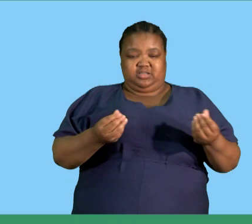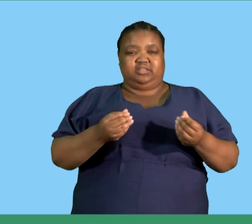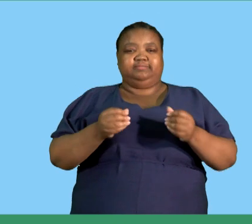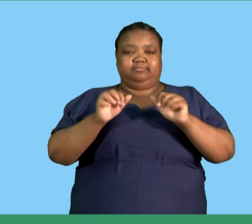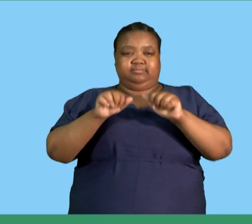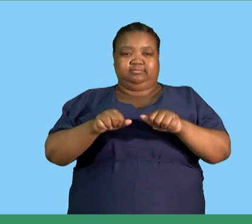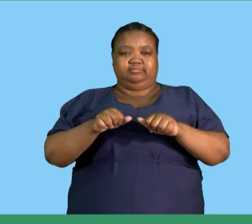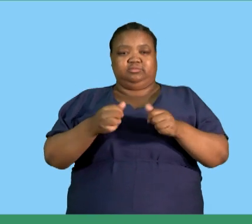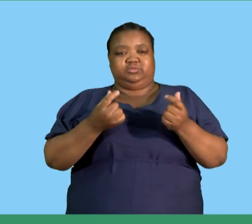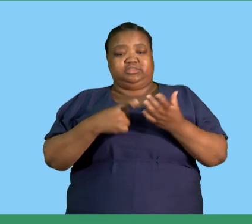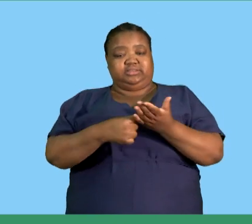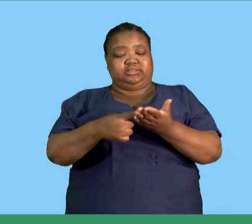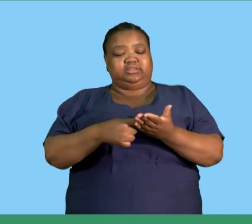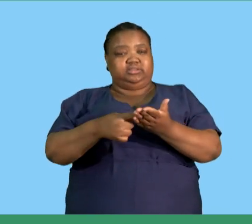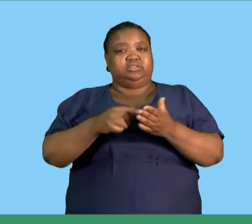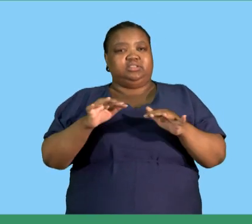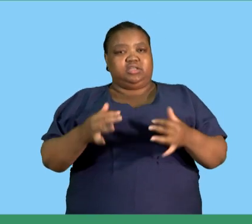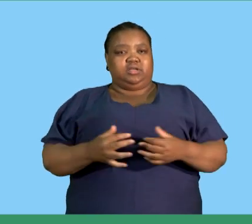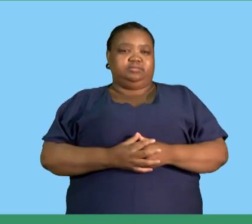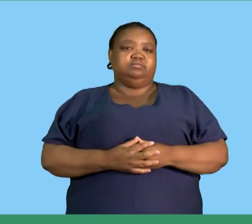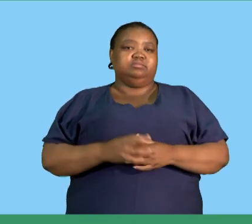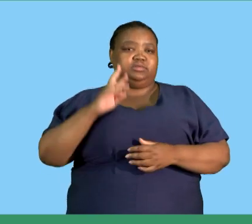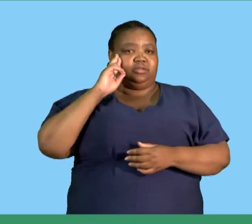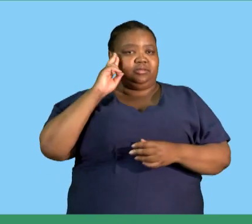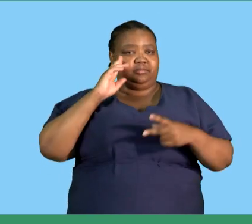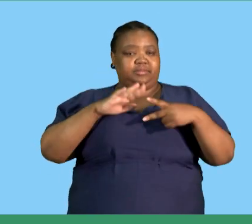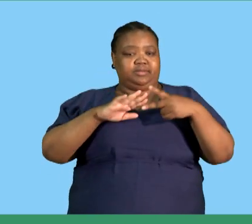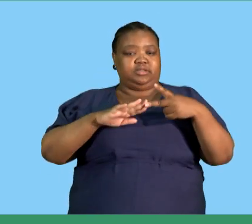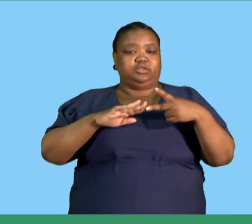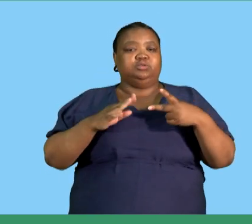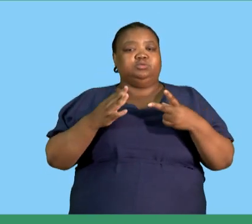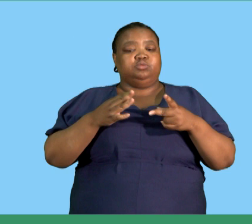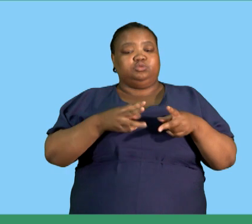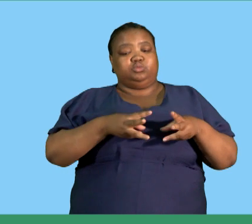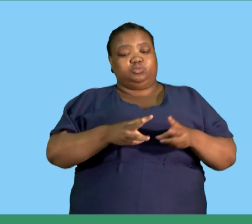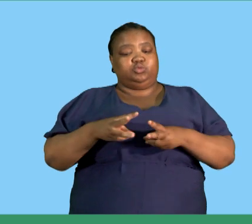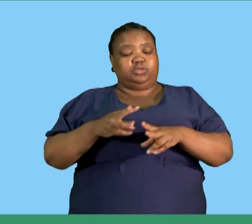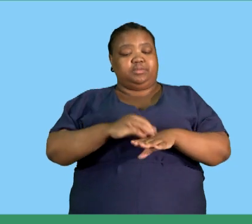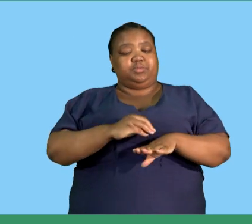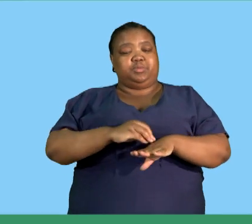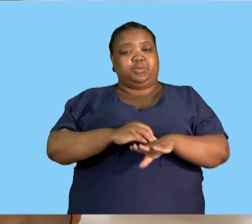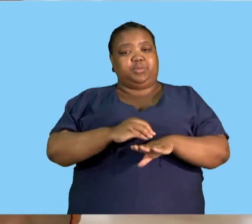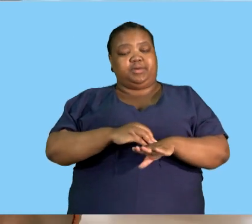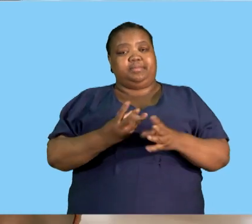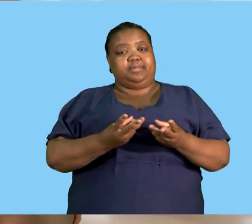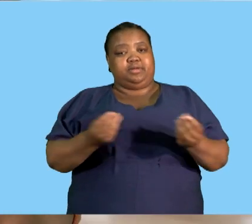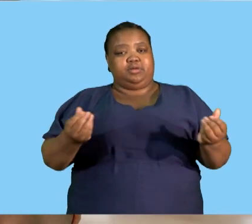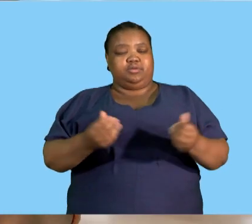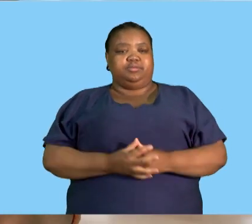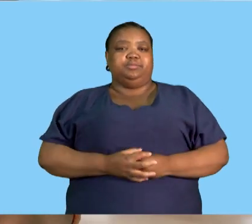the above-mentioned problem-solving techniques. Don't forget the techniques, those two techniques that we'll be focusing on for this